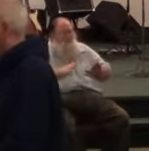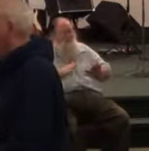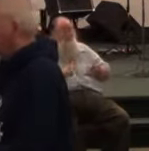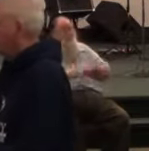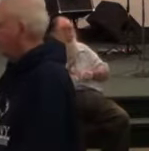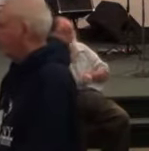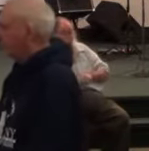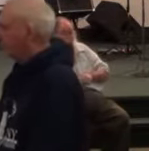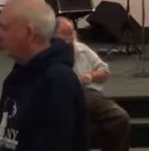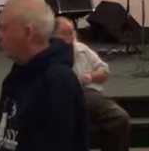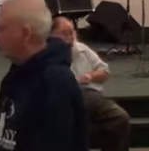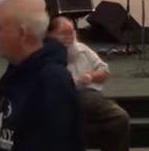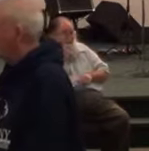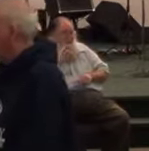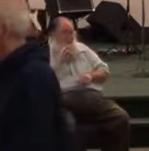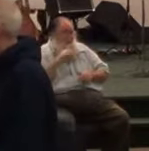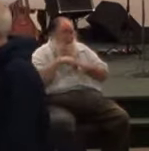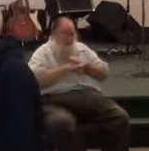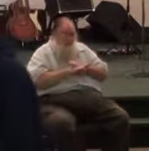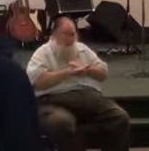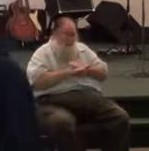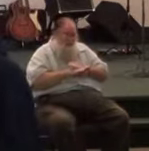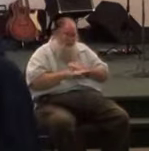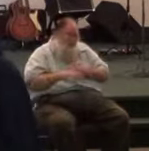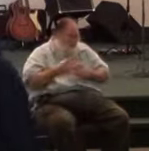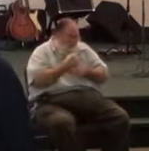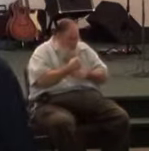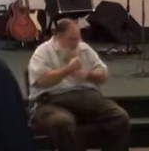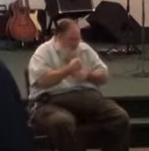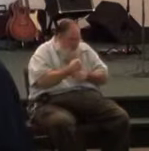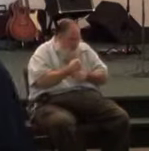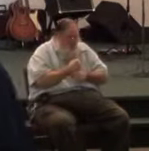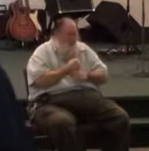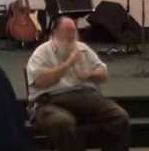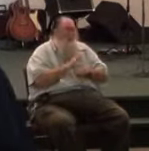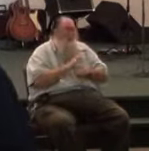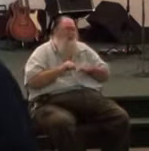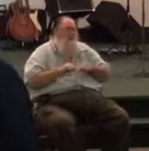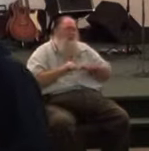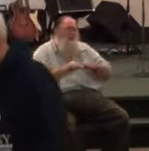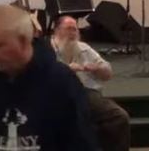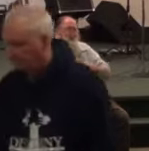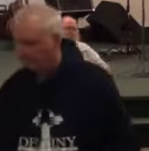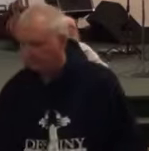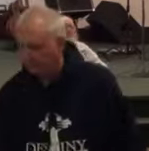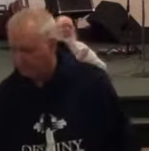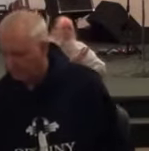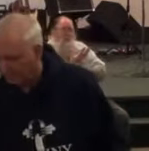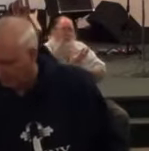find it, they sink in and grab a hold of that. And the church continues to grow just like it